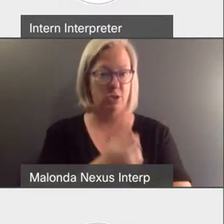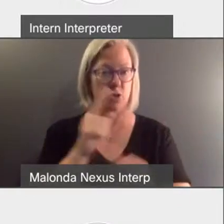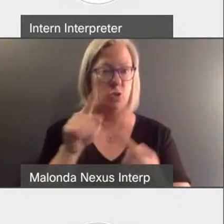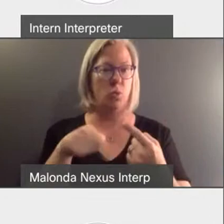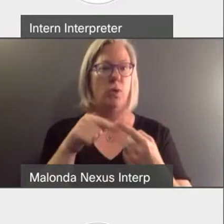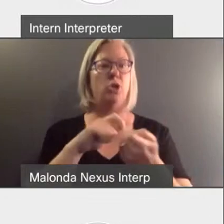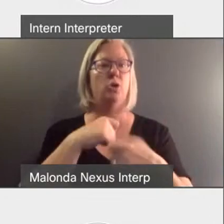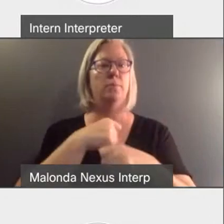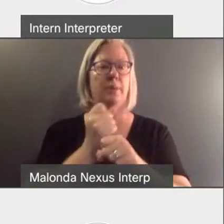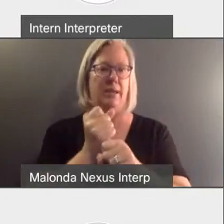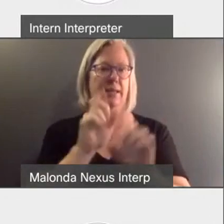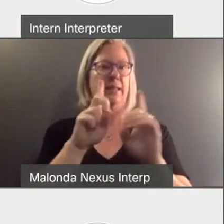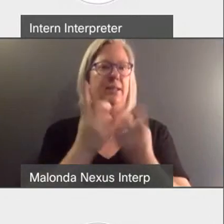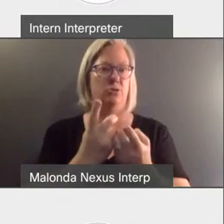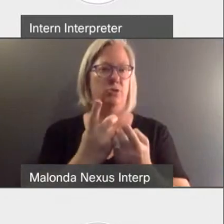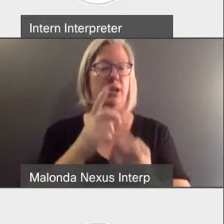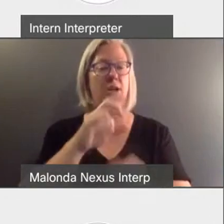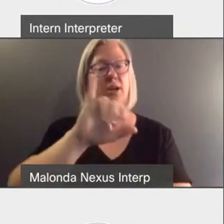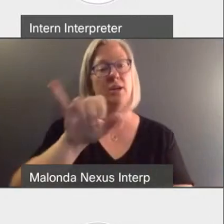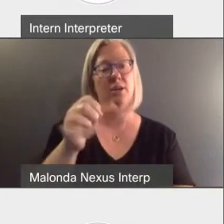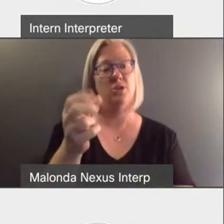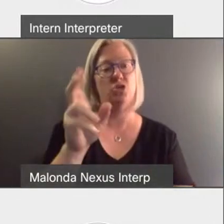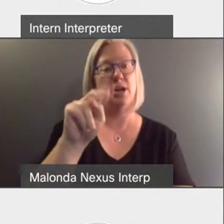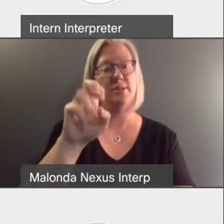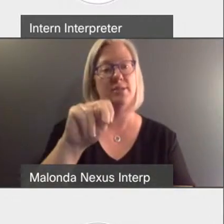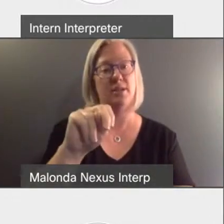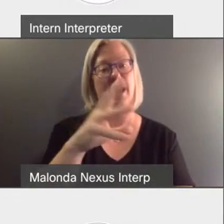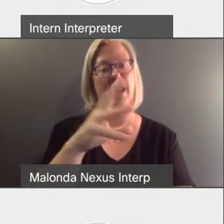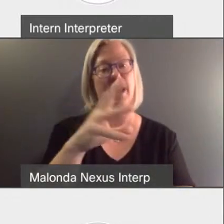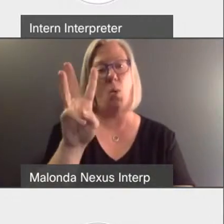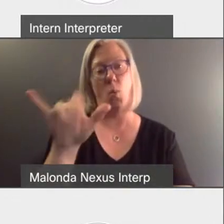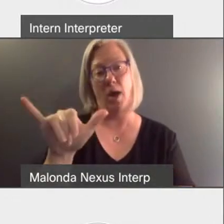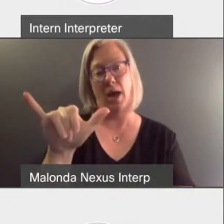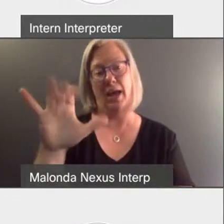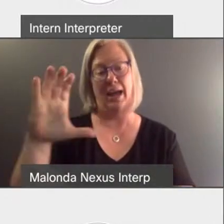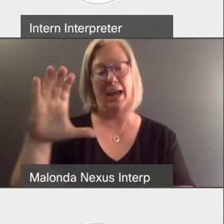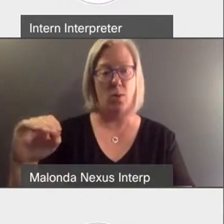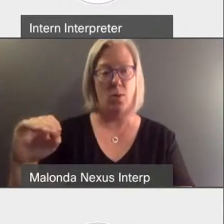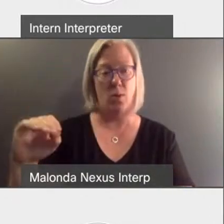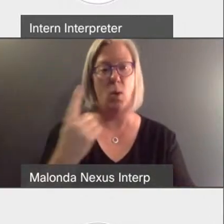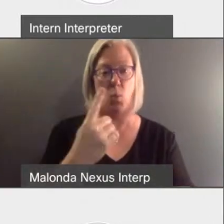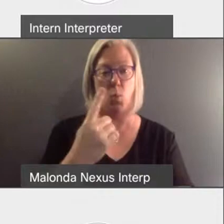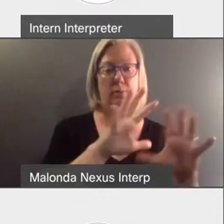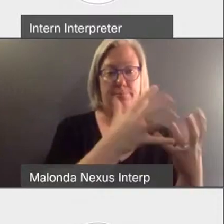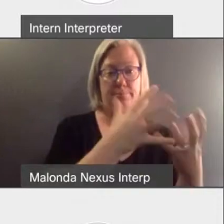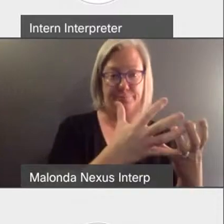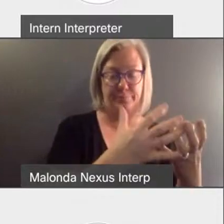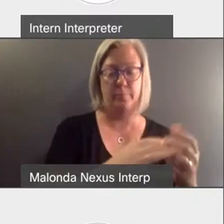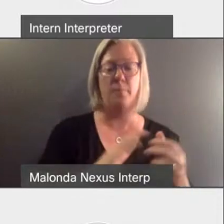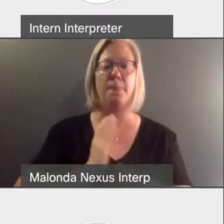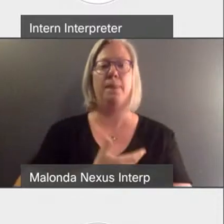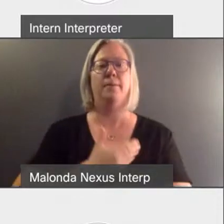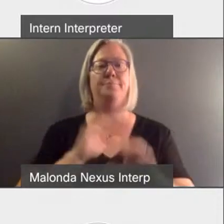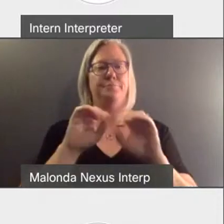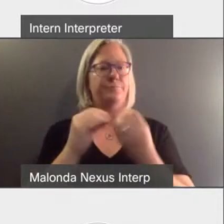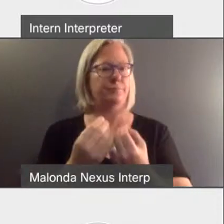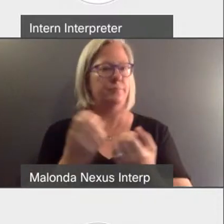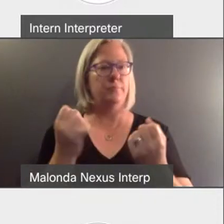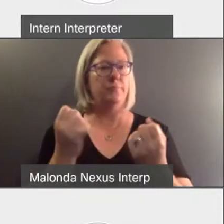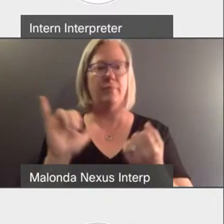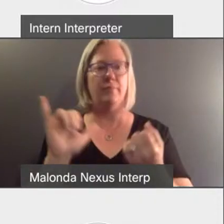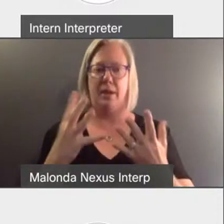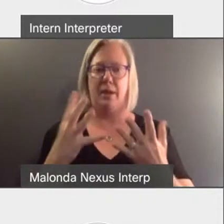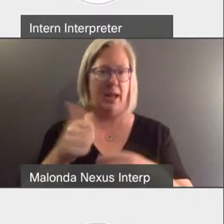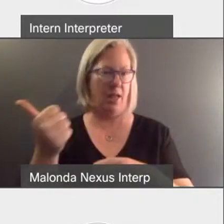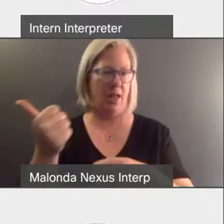crafting districts. Johnson and Wyandotte counties are one such community of interest. Our organization, like many other